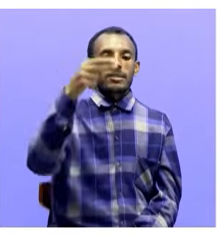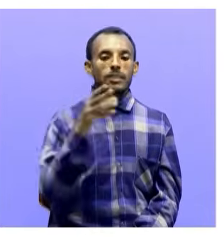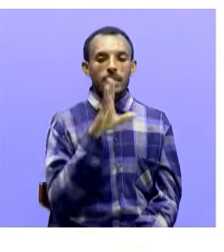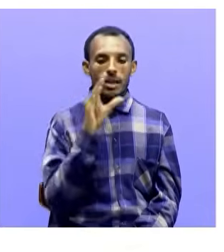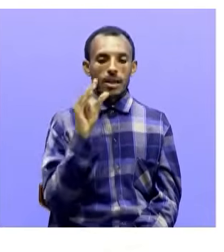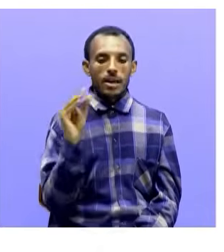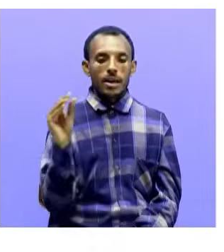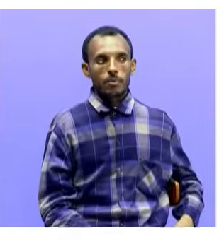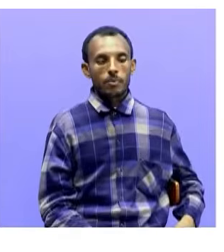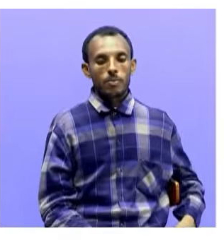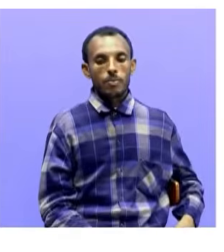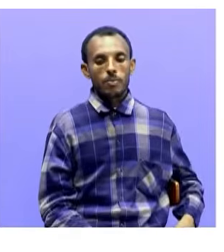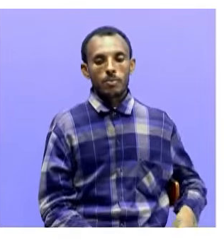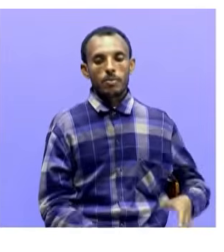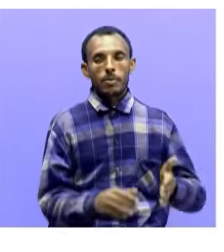and